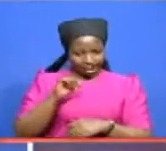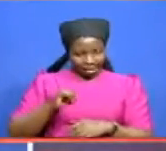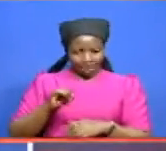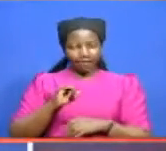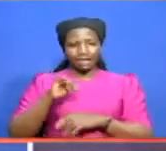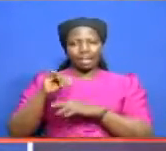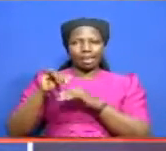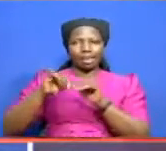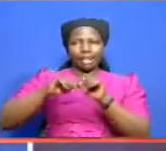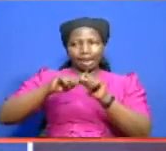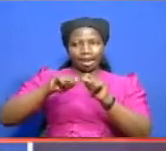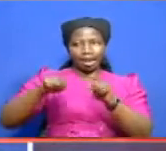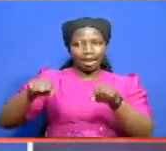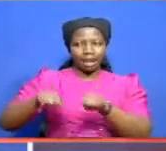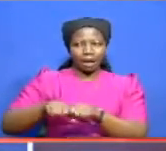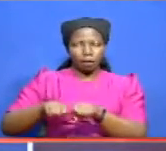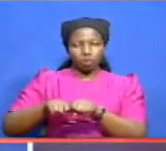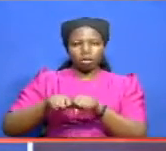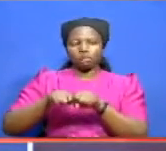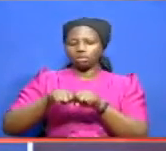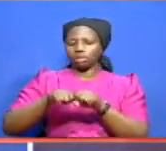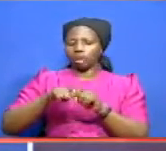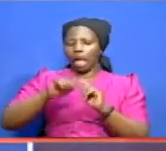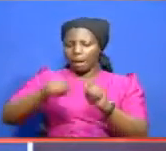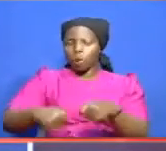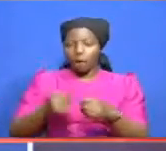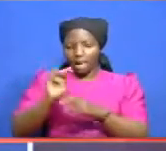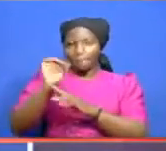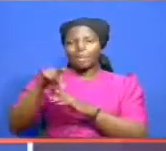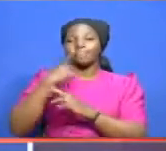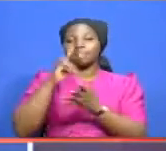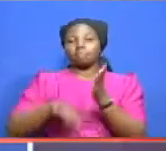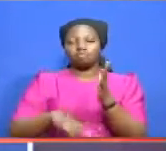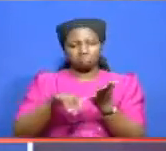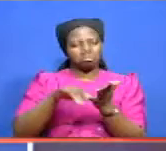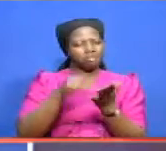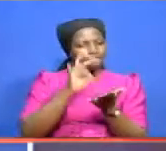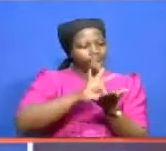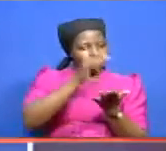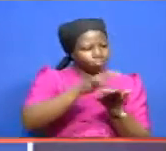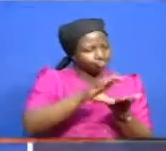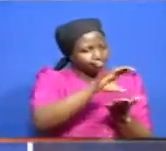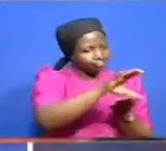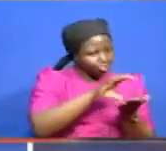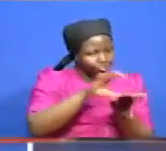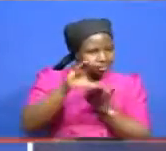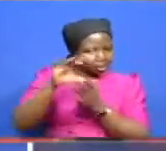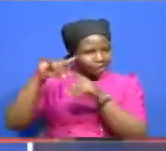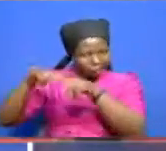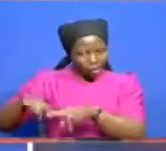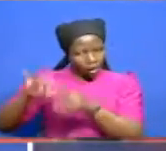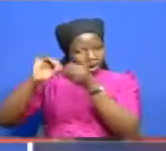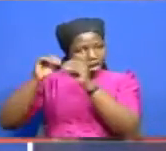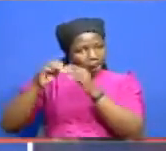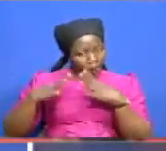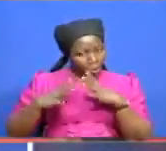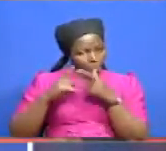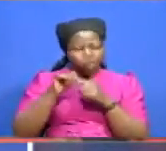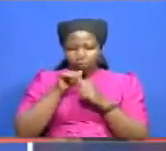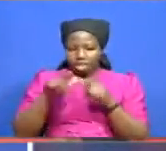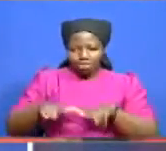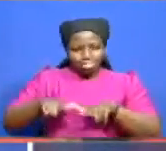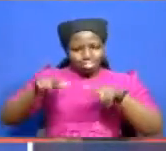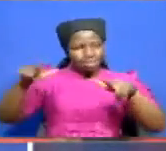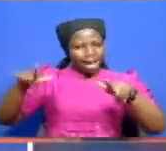Peter Mwathi now says distribution of funds on the basis of population as opposed to the landmass remains the best way to ensure